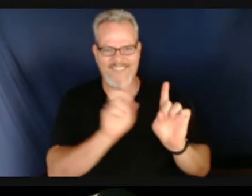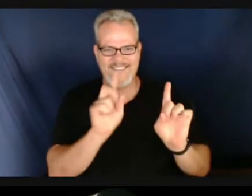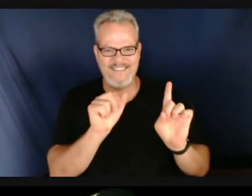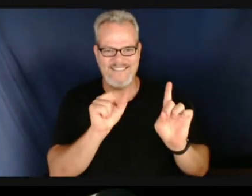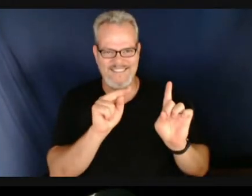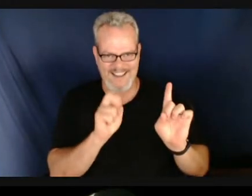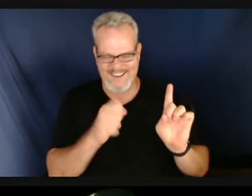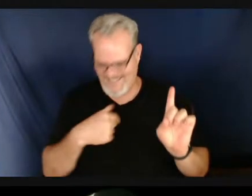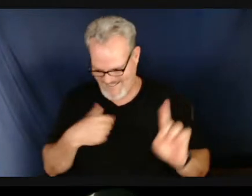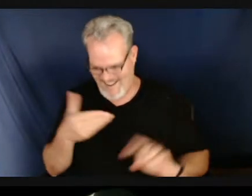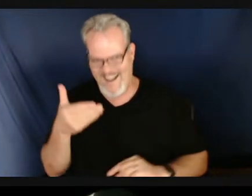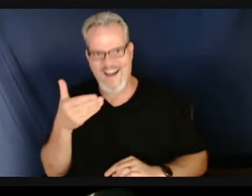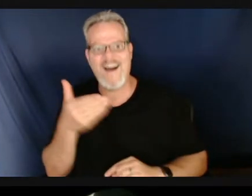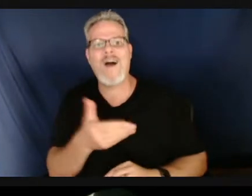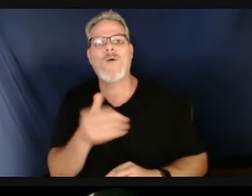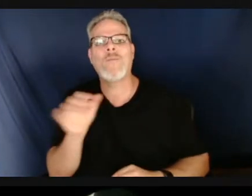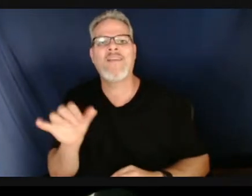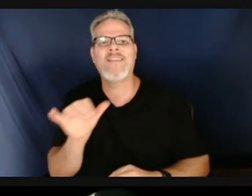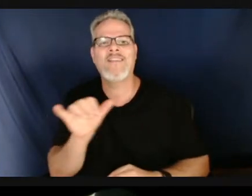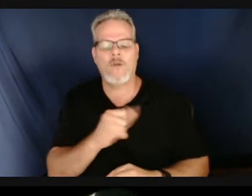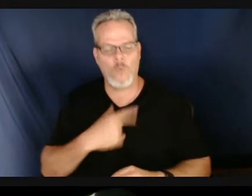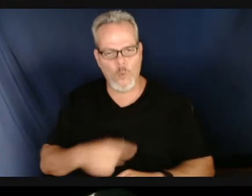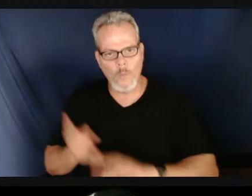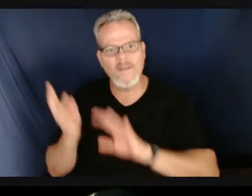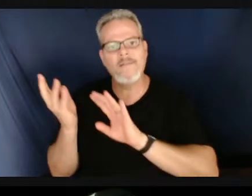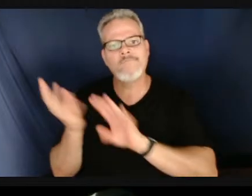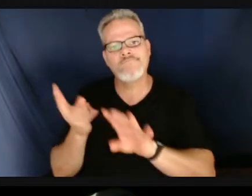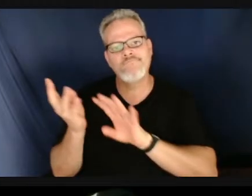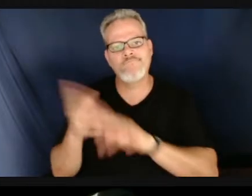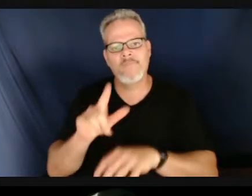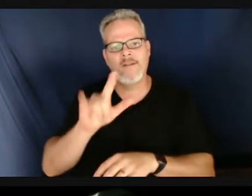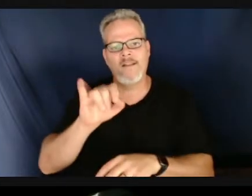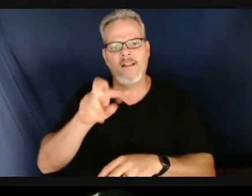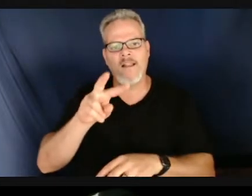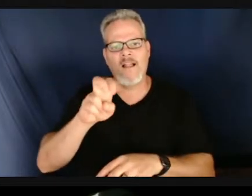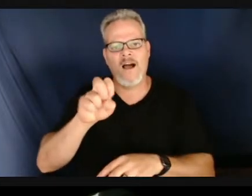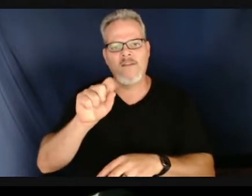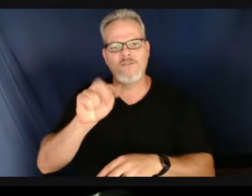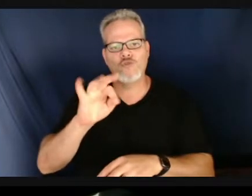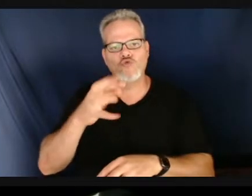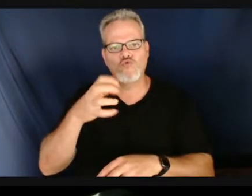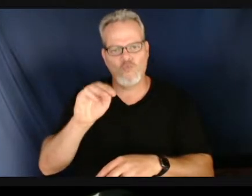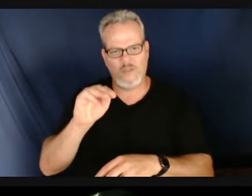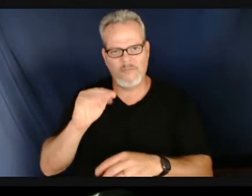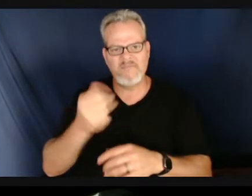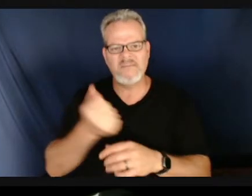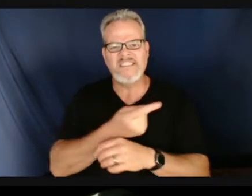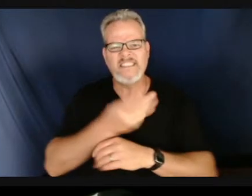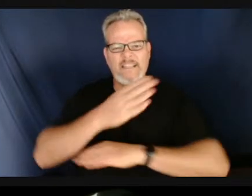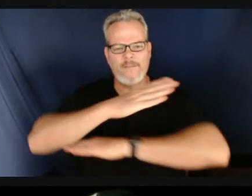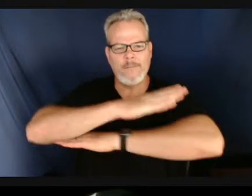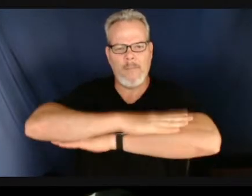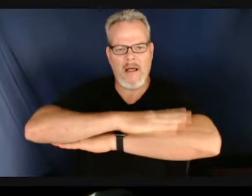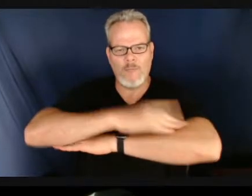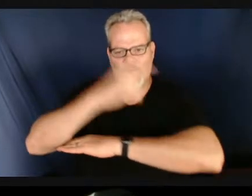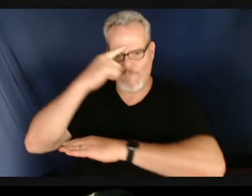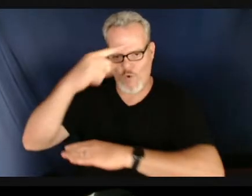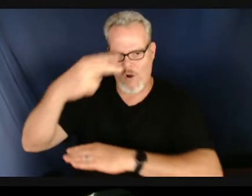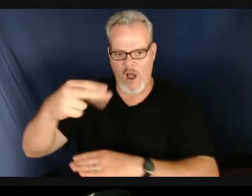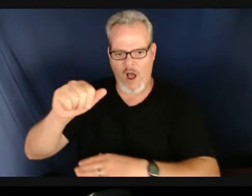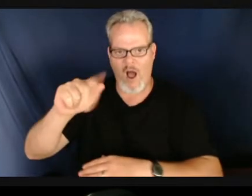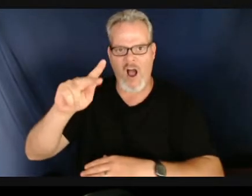I'll be there for that. We are going to be live streaming this on several different platforms for Haka, so you can check it out on